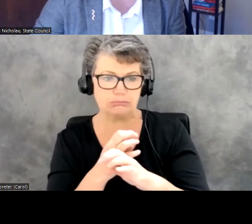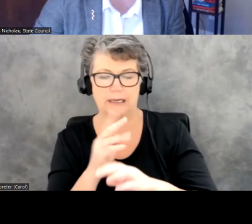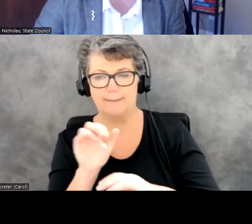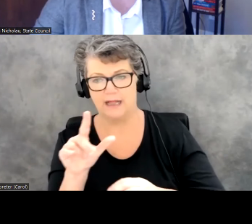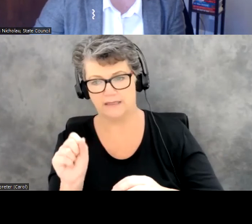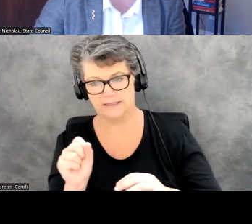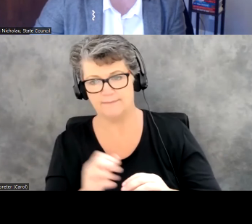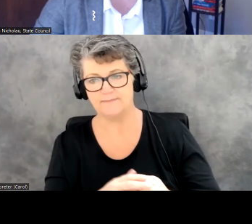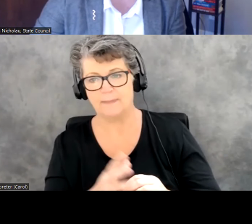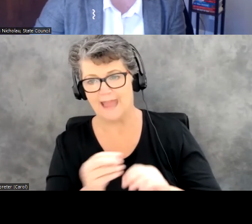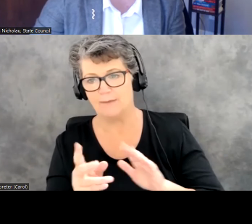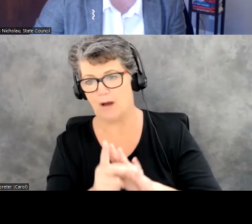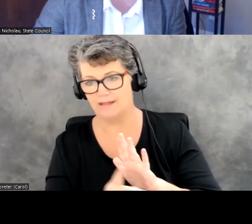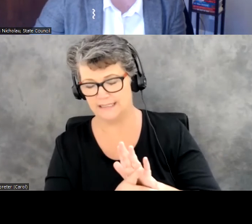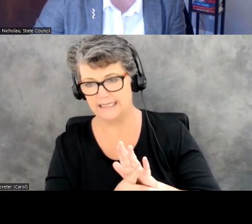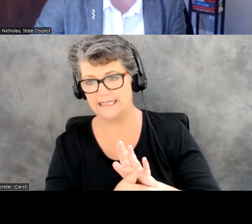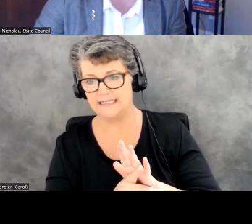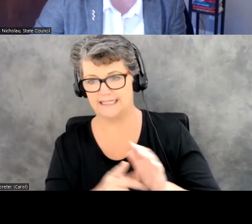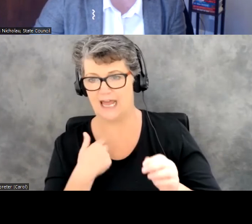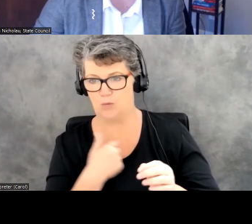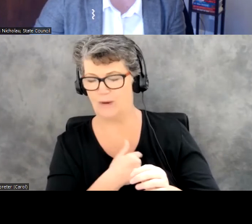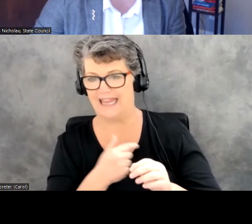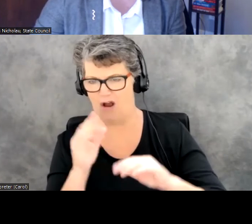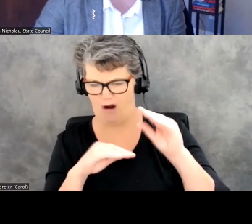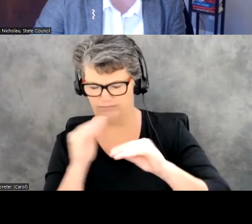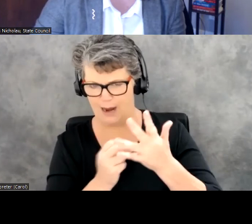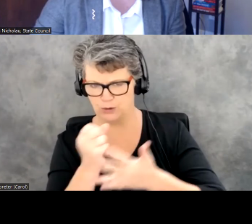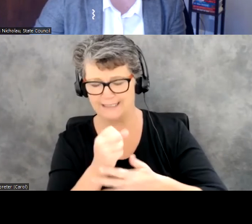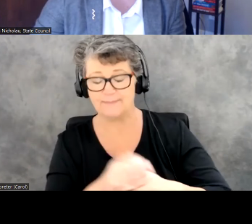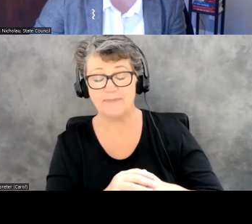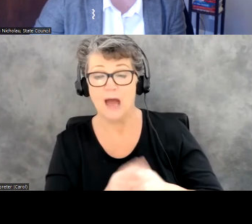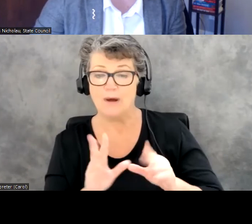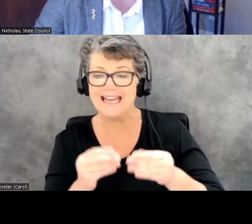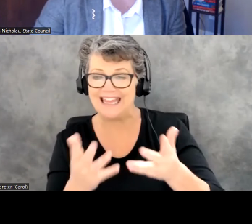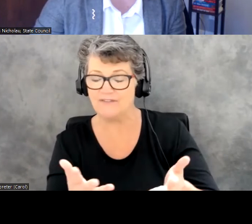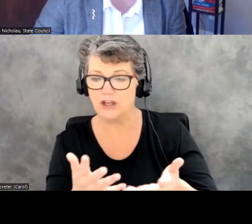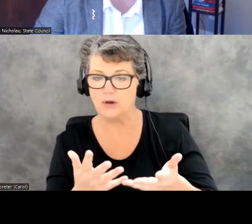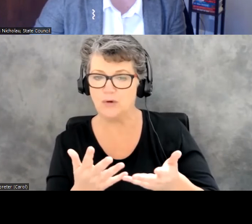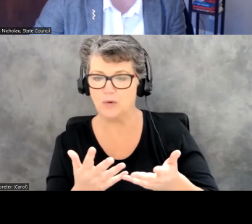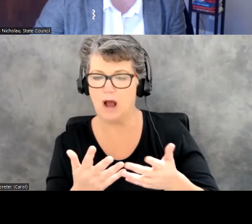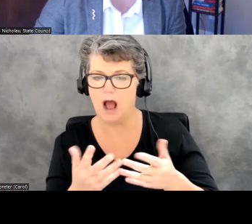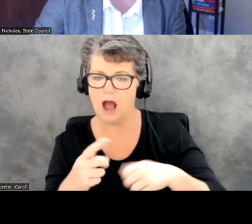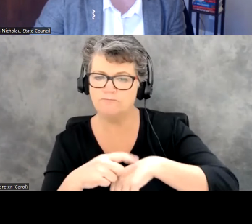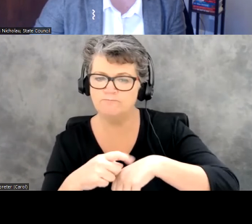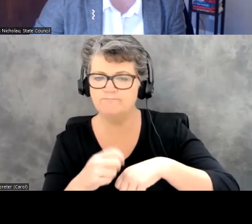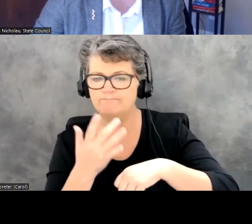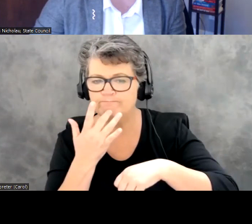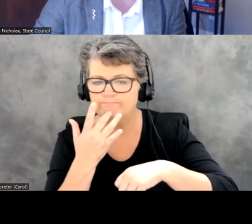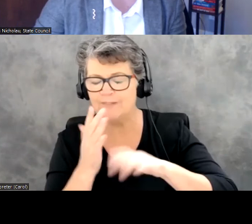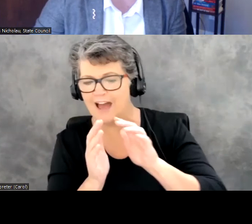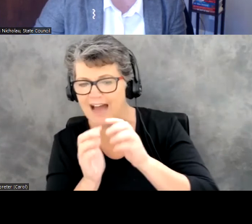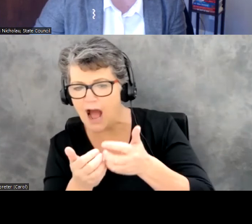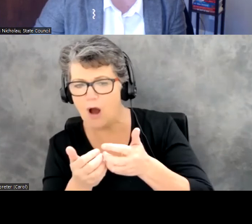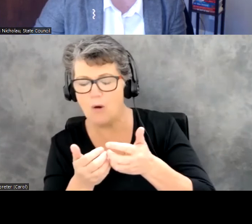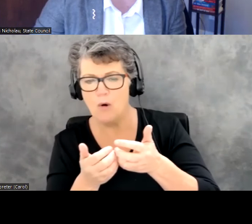bills and policies that we are prioritizing, but I did want to give you all a flavor of what we're working on and how we're